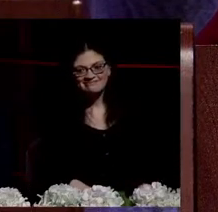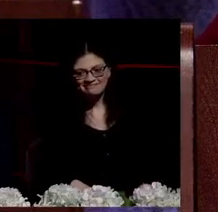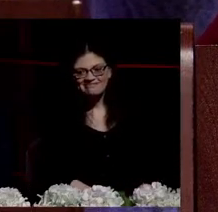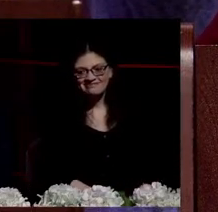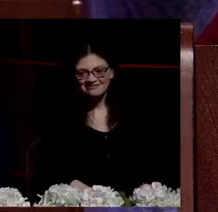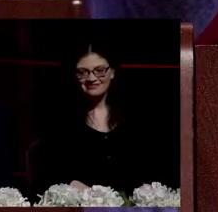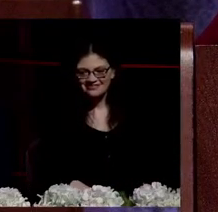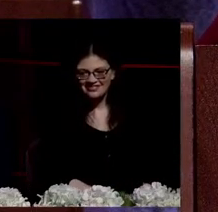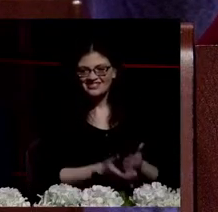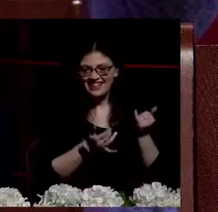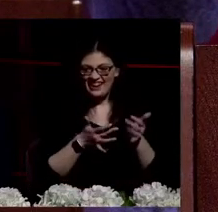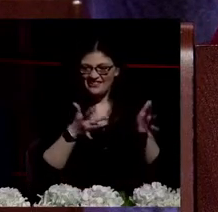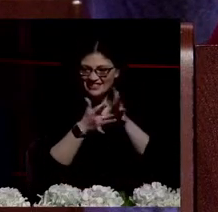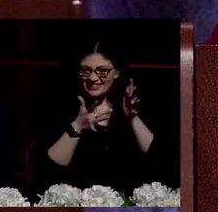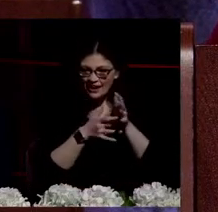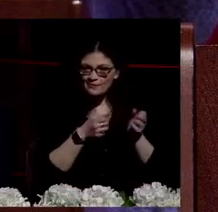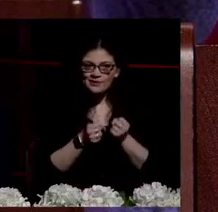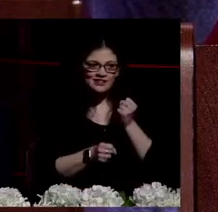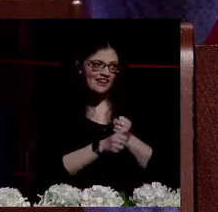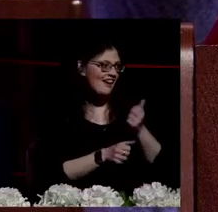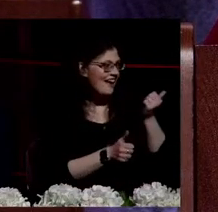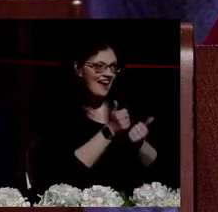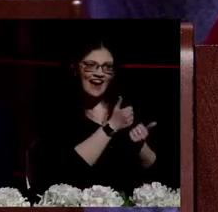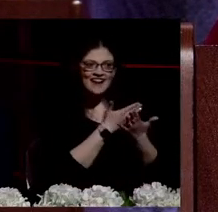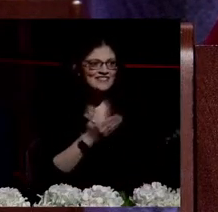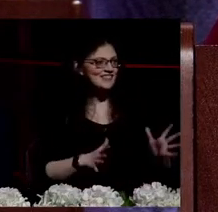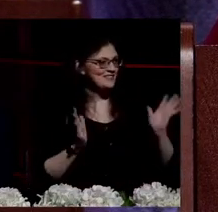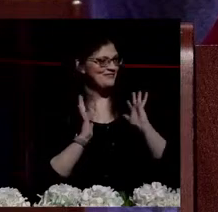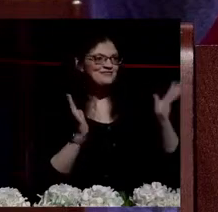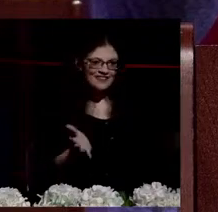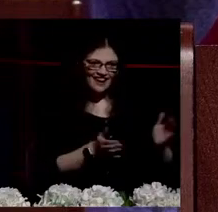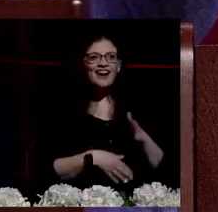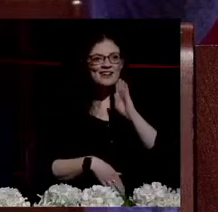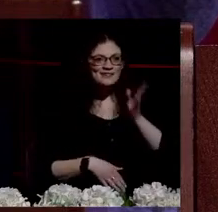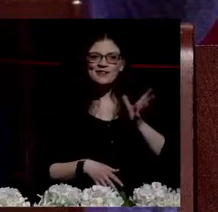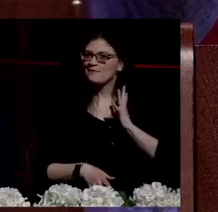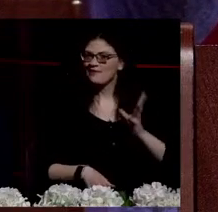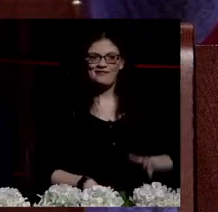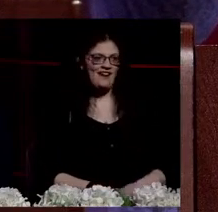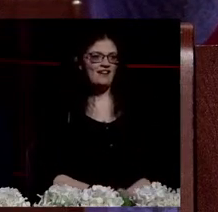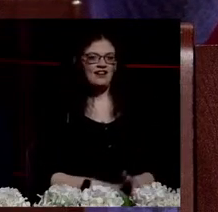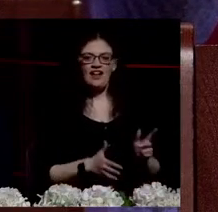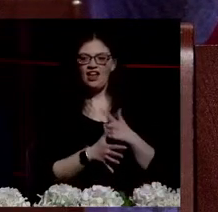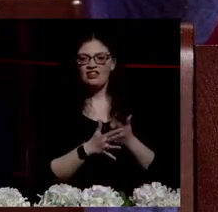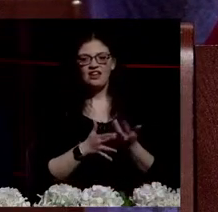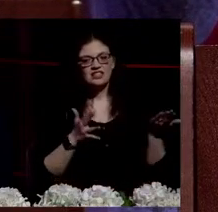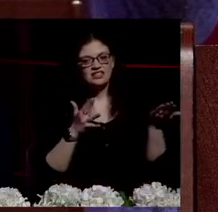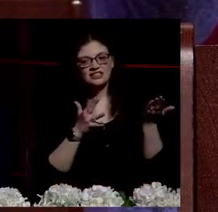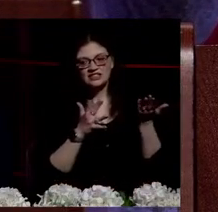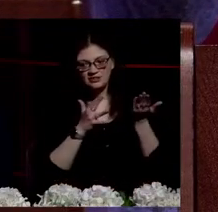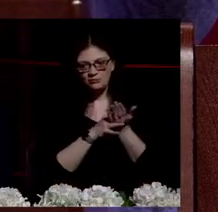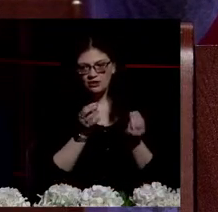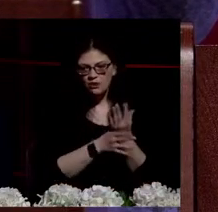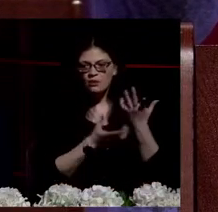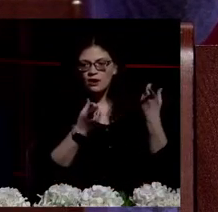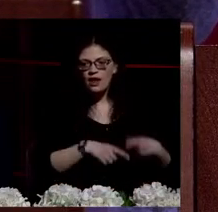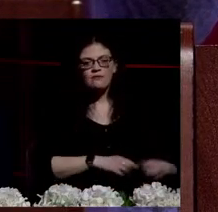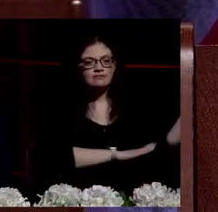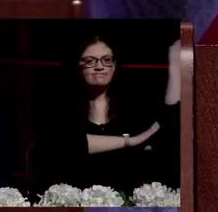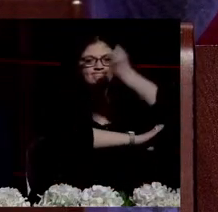to our sophomore year, where we thought everything was sunshines and rainbows in cold territory, then spring break lockdown happened with